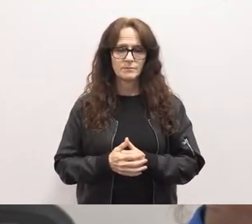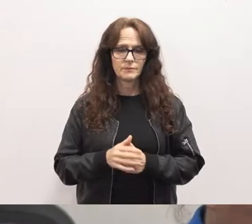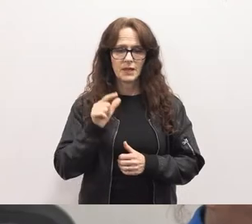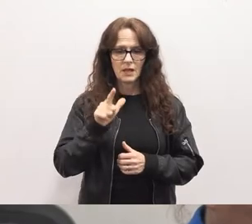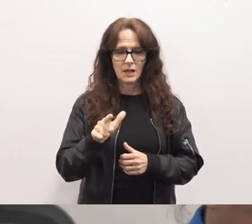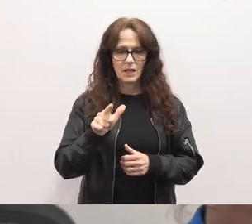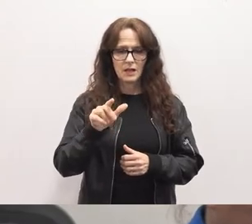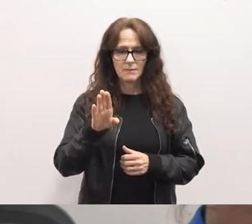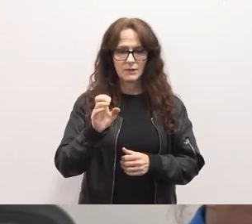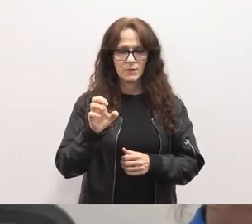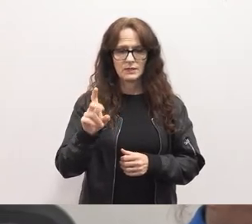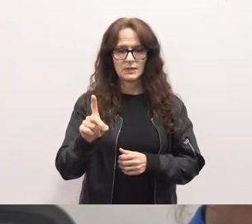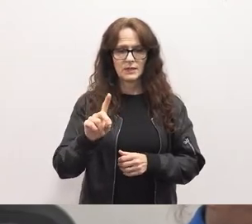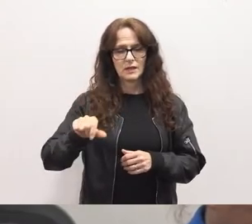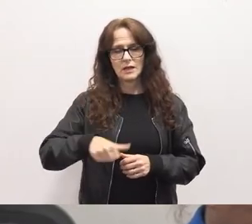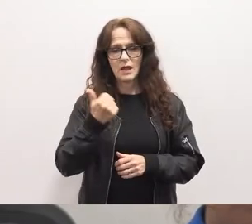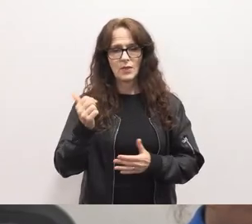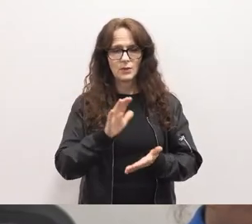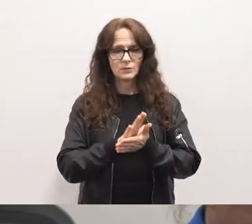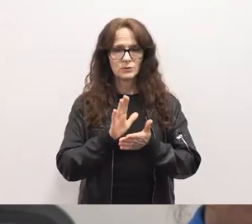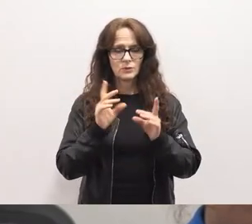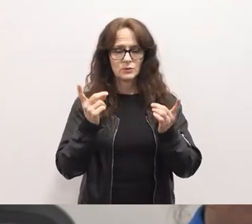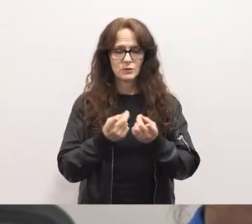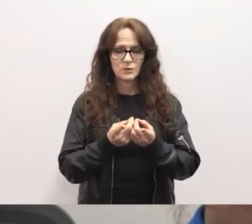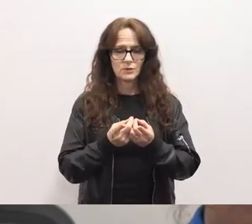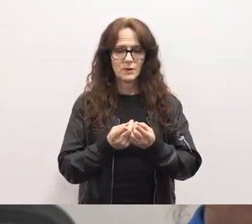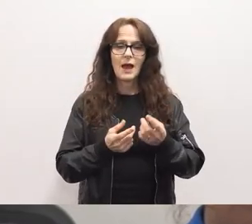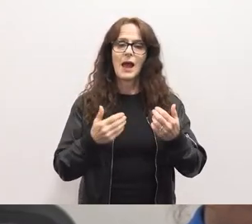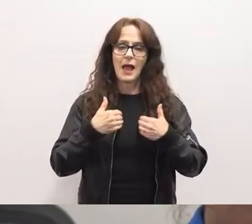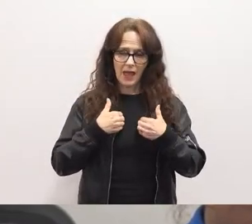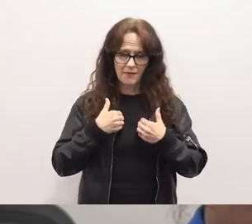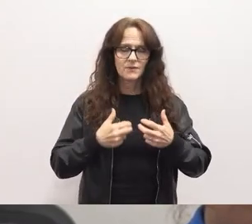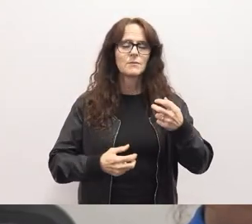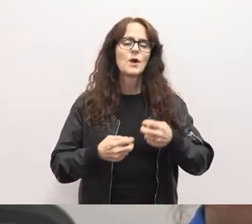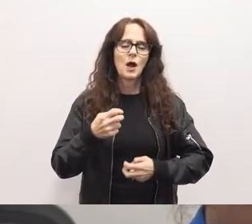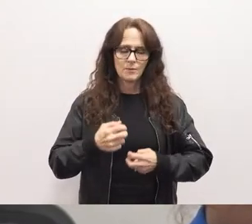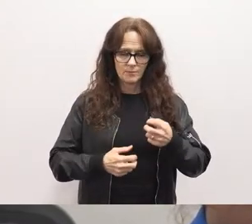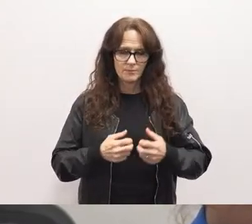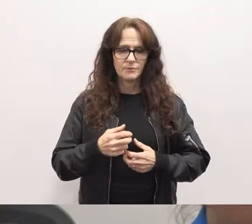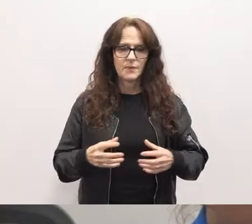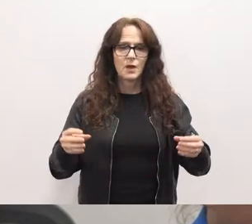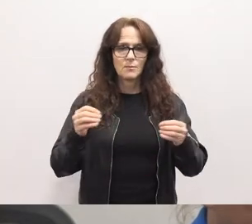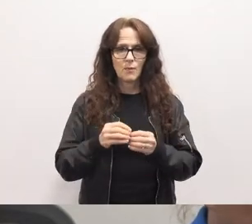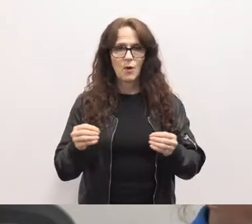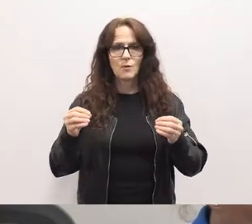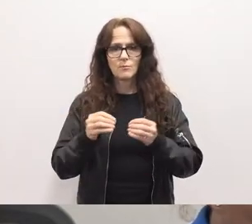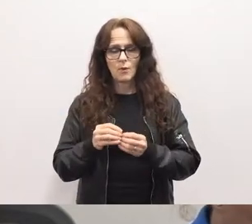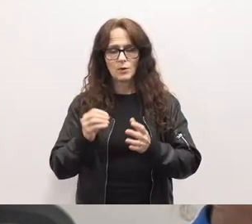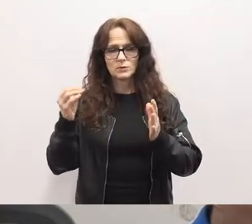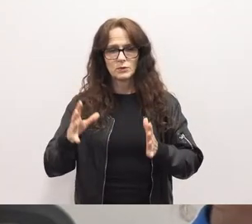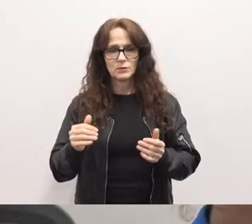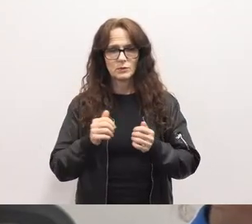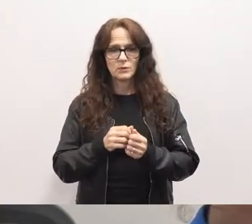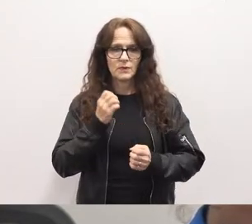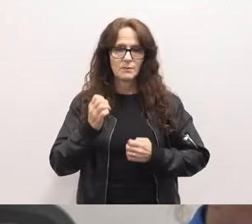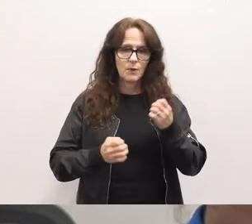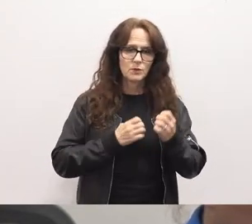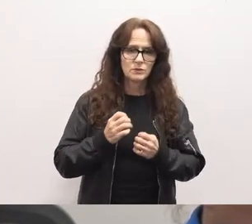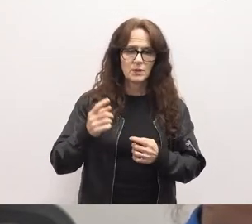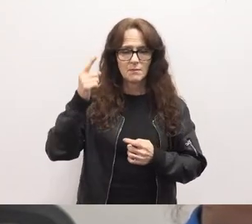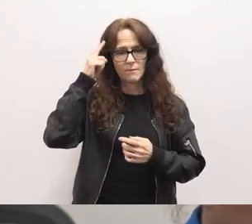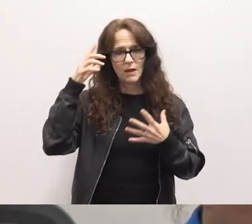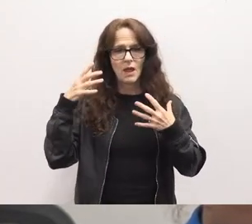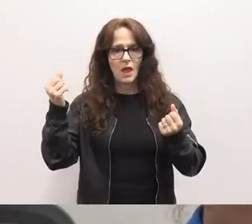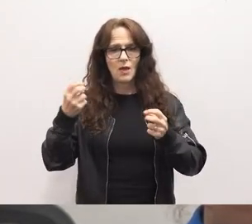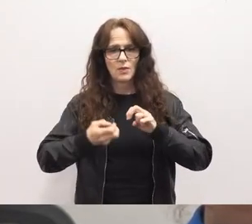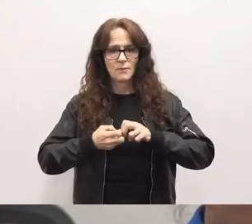Long Beach Unified and all other school districts have a problem. We are getting more students with emotional and mental health problems,